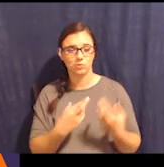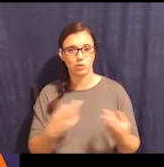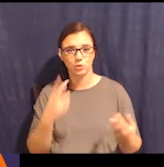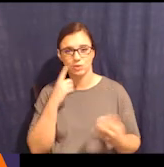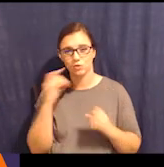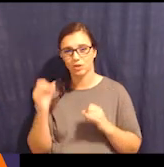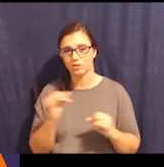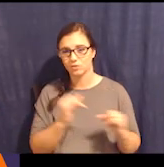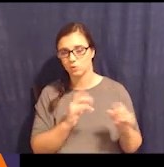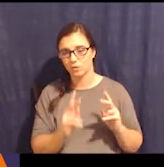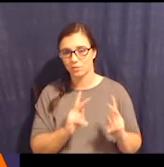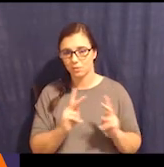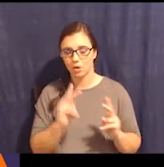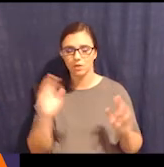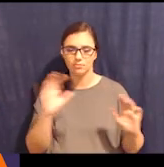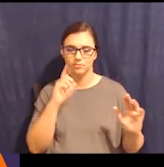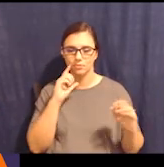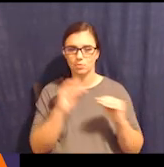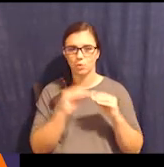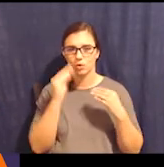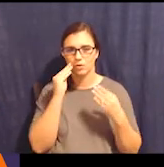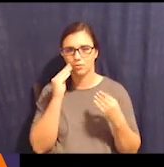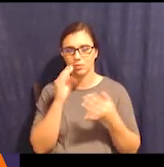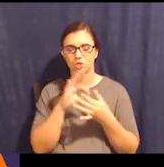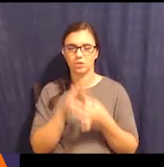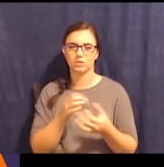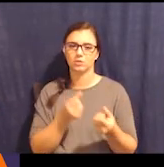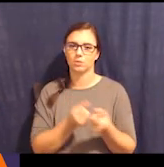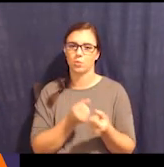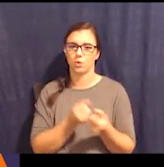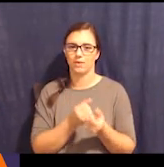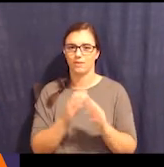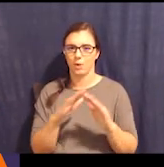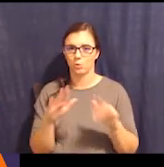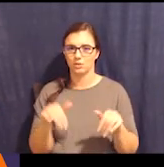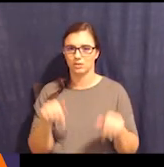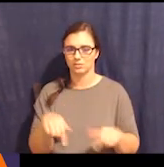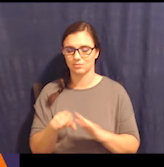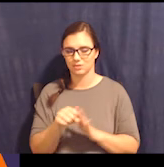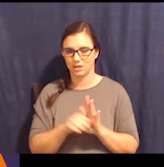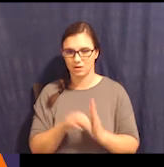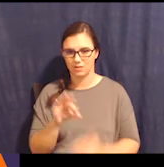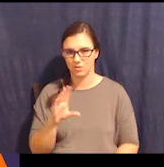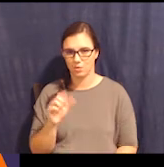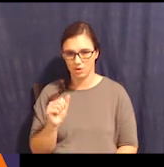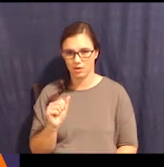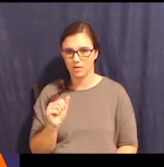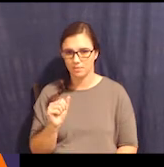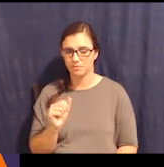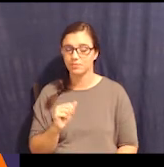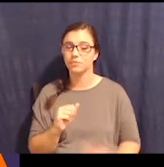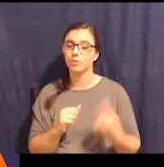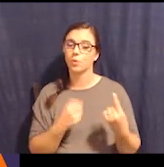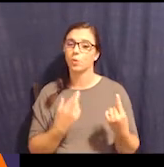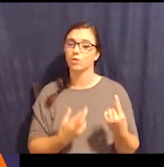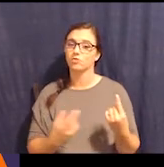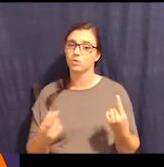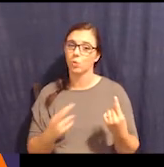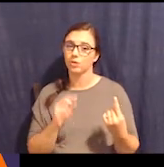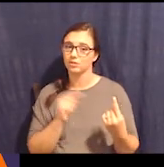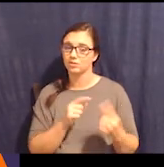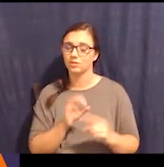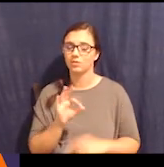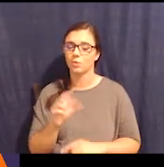supportive housing here in the state of Florida. One of those resources is the Florida Housing Finance Corporation, which